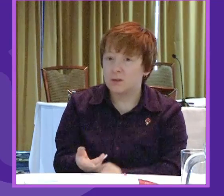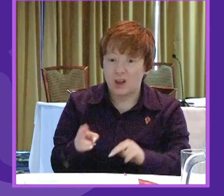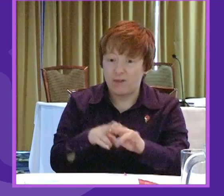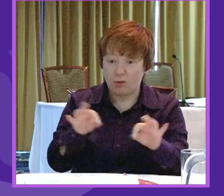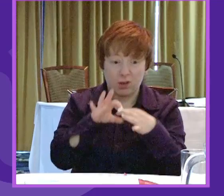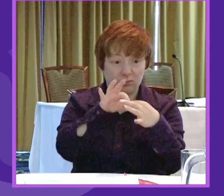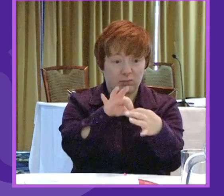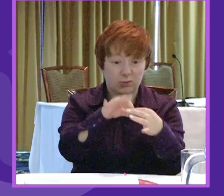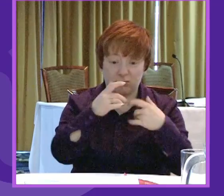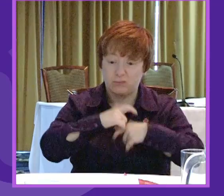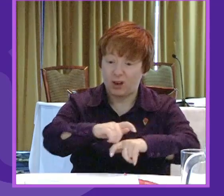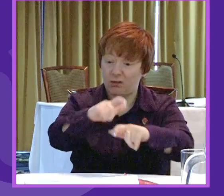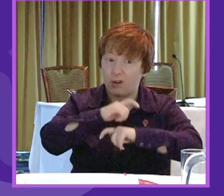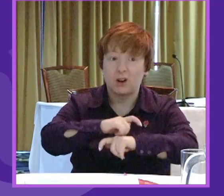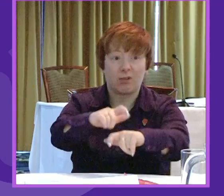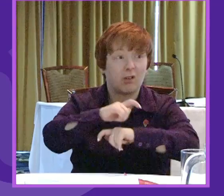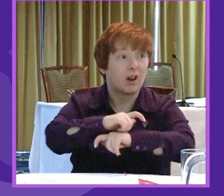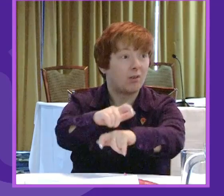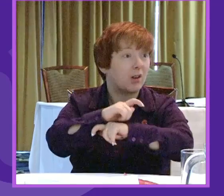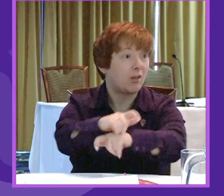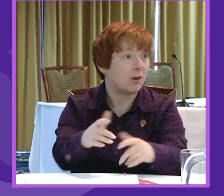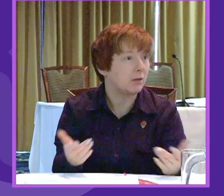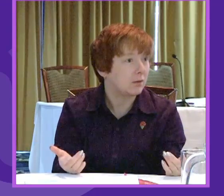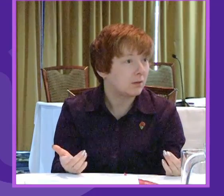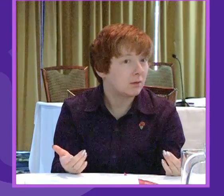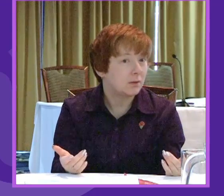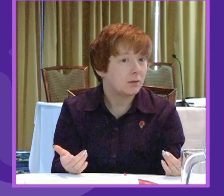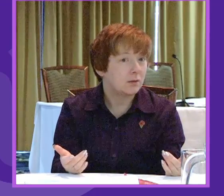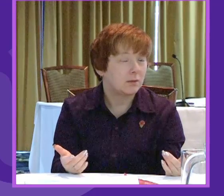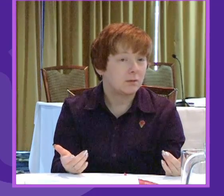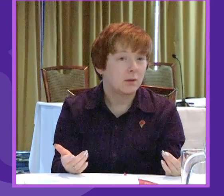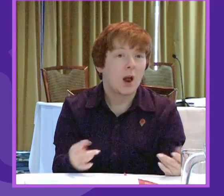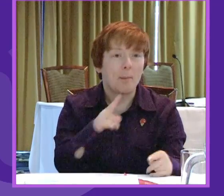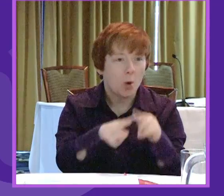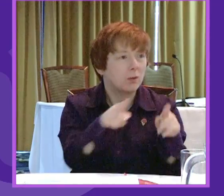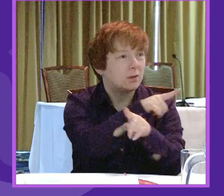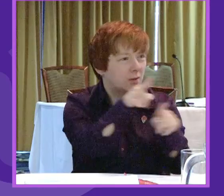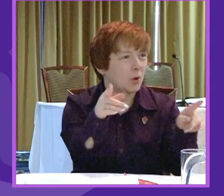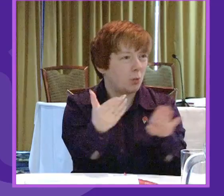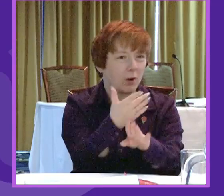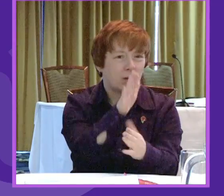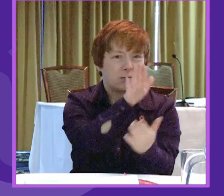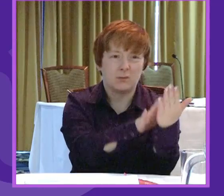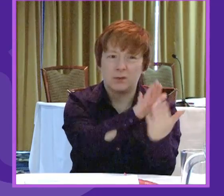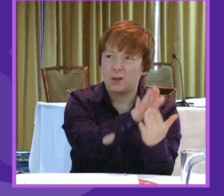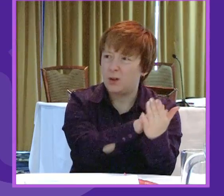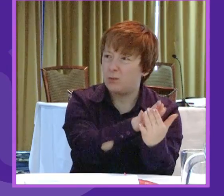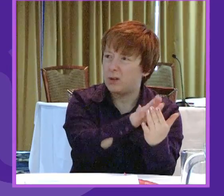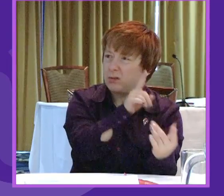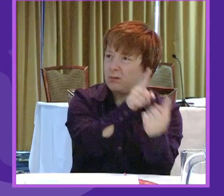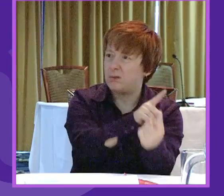Because otherwise we'll carry on, and the reports on the front line, aren't they? And I'm on the front line, most of you are on the front